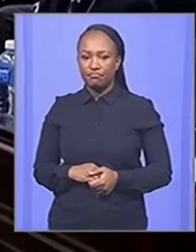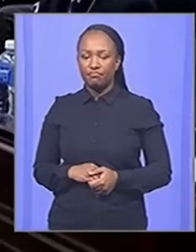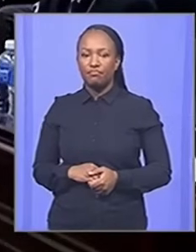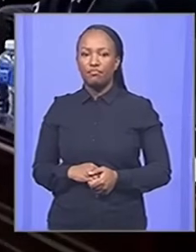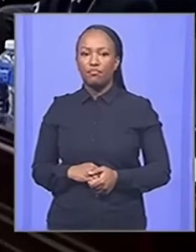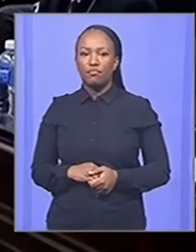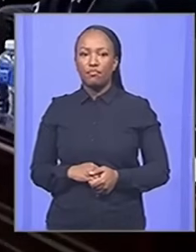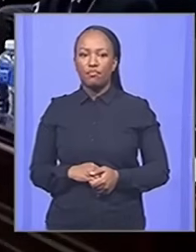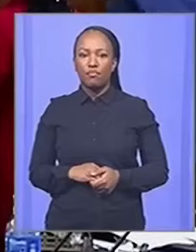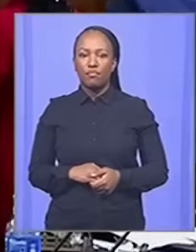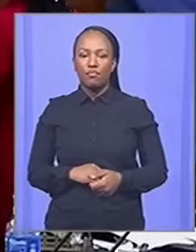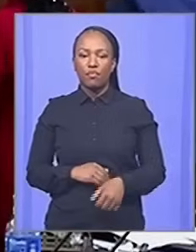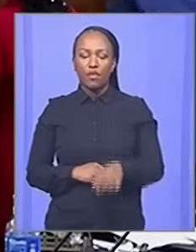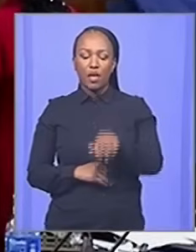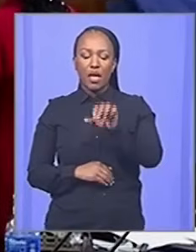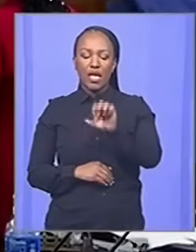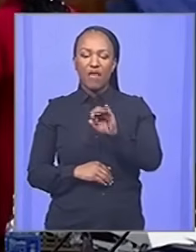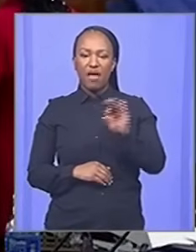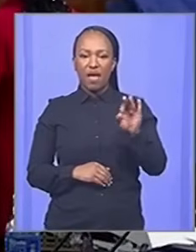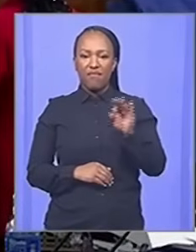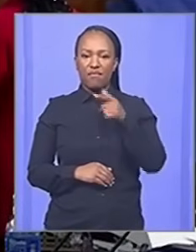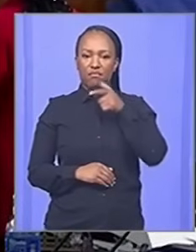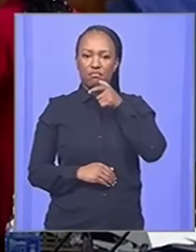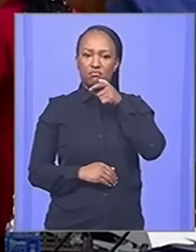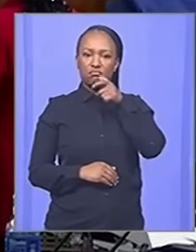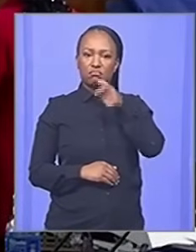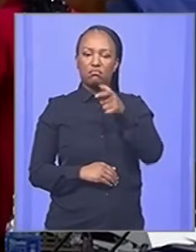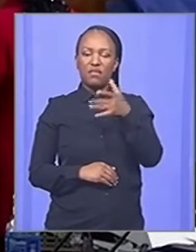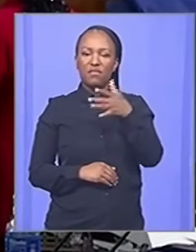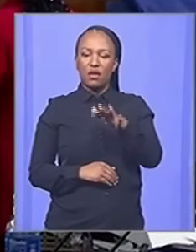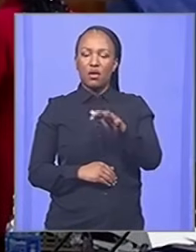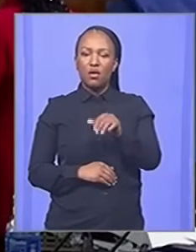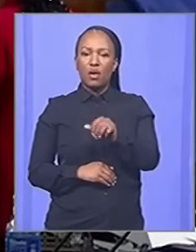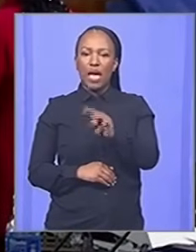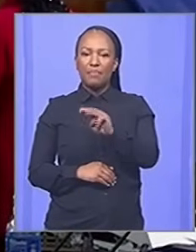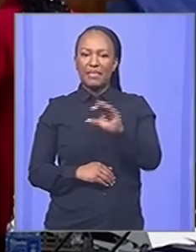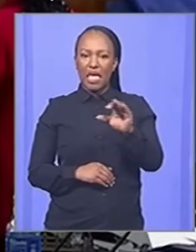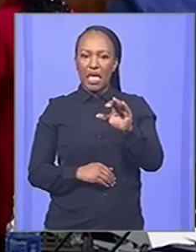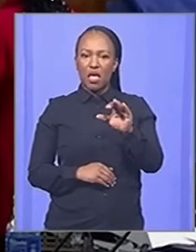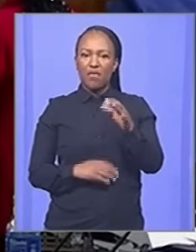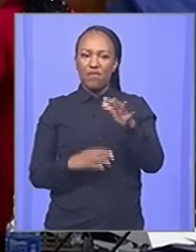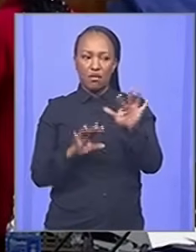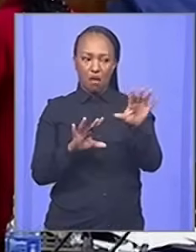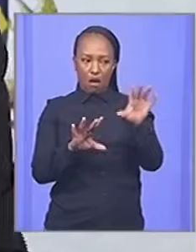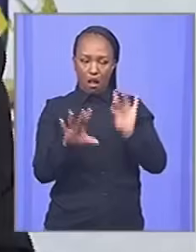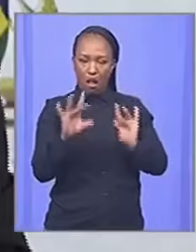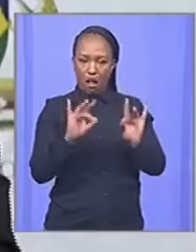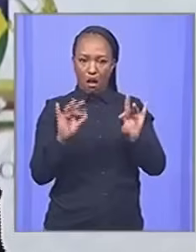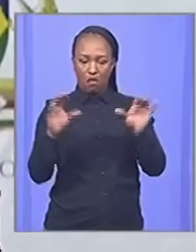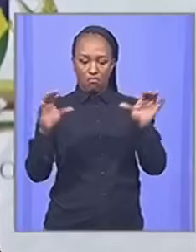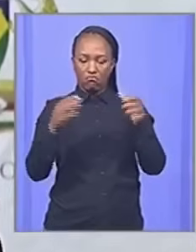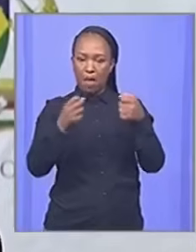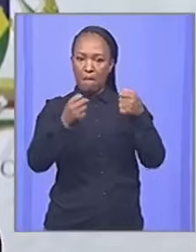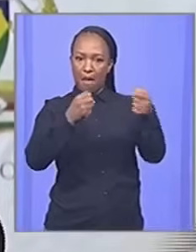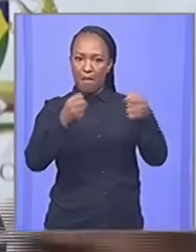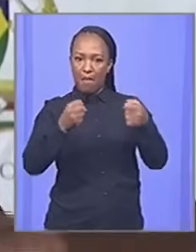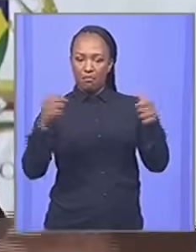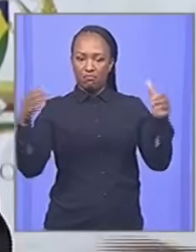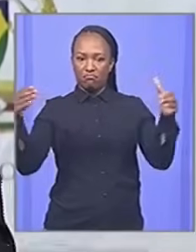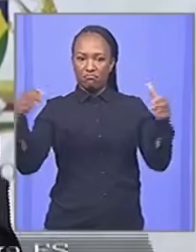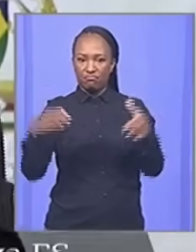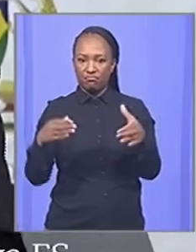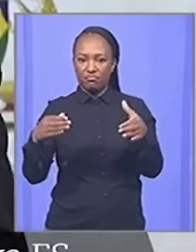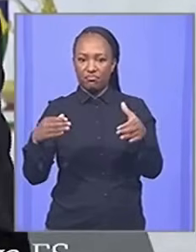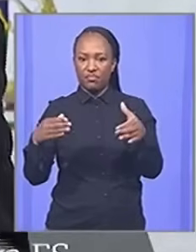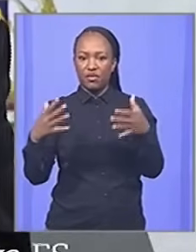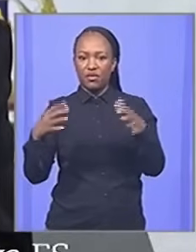EFF e seollotse ka moo go kgethilwe matona a province ka teng. E hlalosa gore dipolotiki le dikarohano tsa moga ha di a tlameha